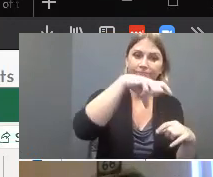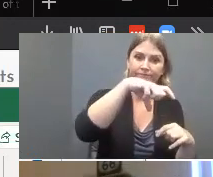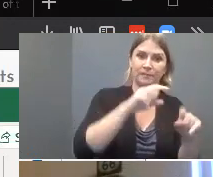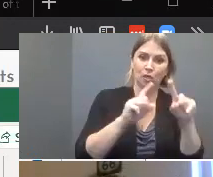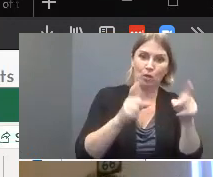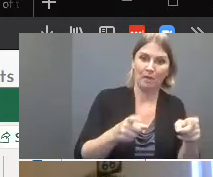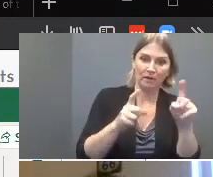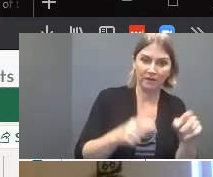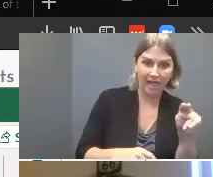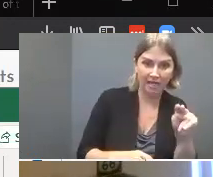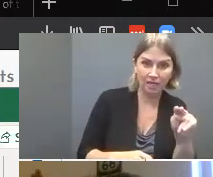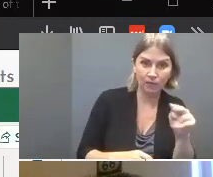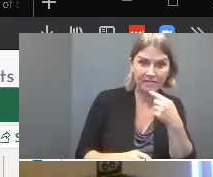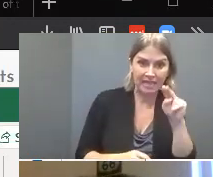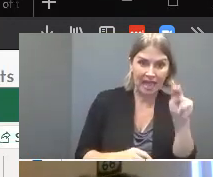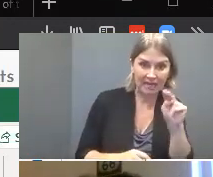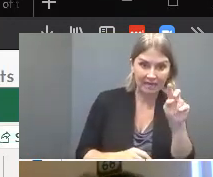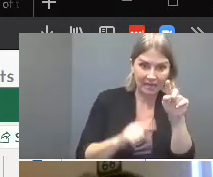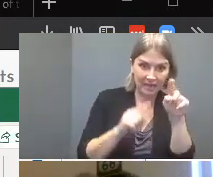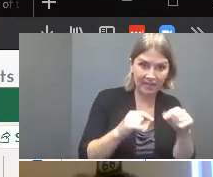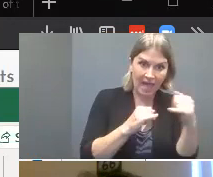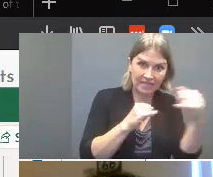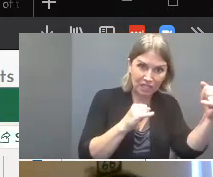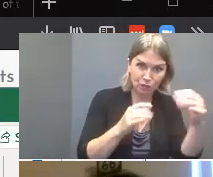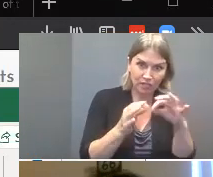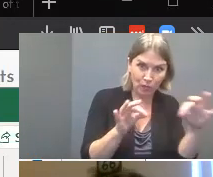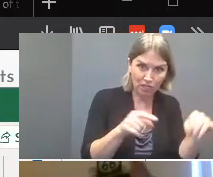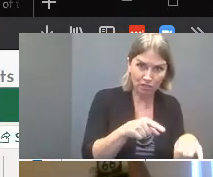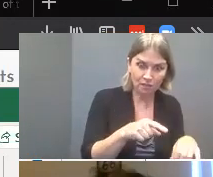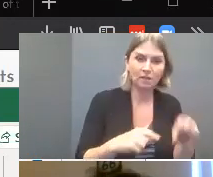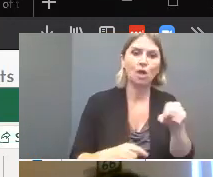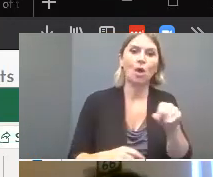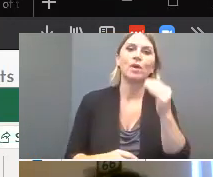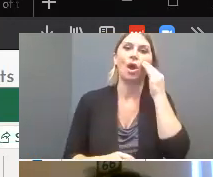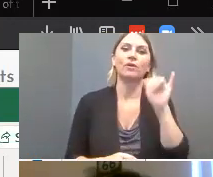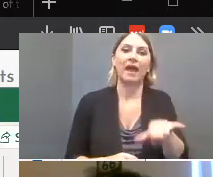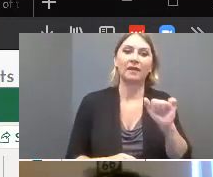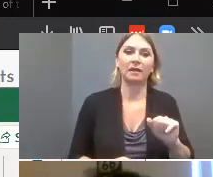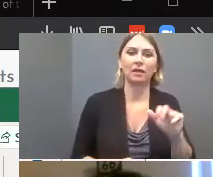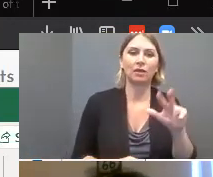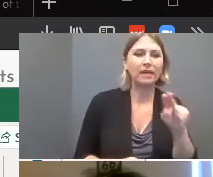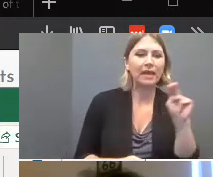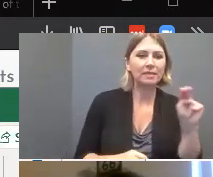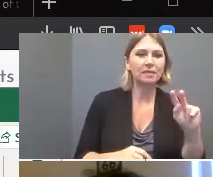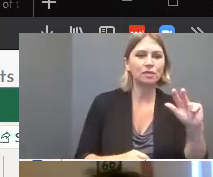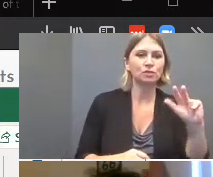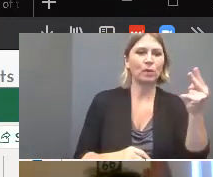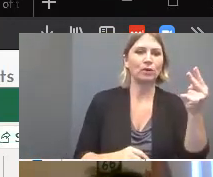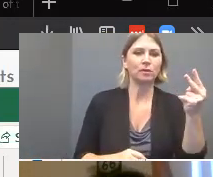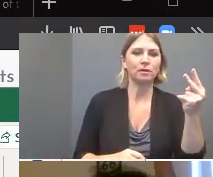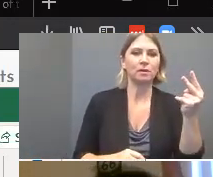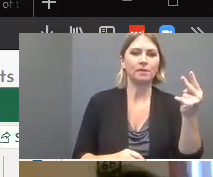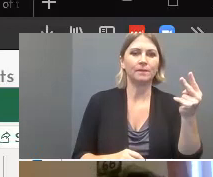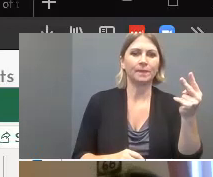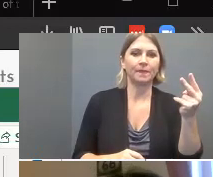So when we say n, we mean this linear equation, right? And we know that 3n squared has this parabolic equation. So whenever we have